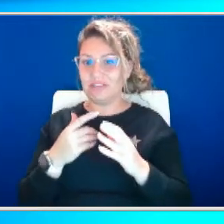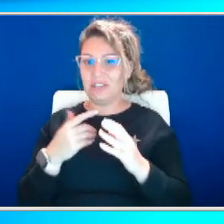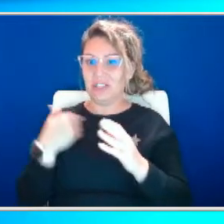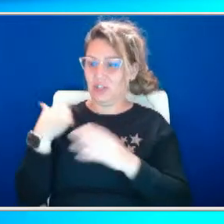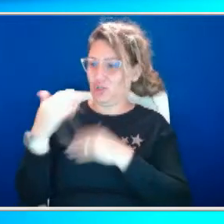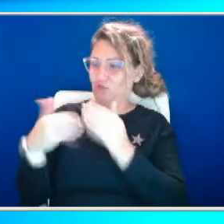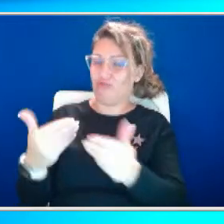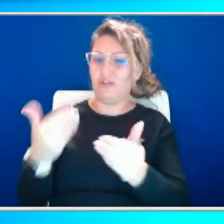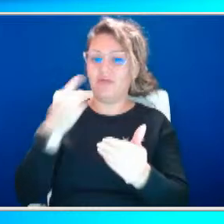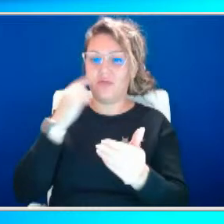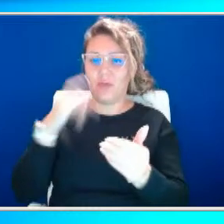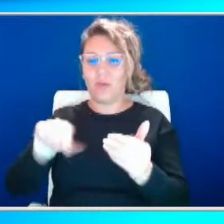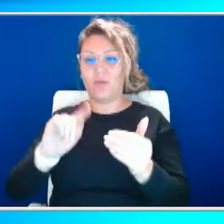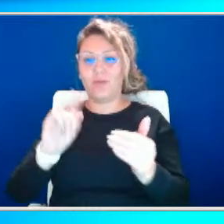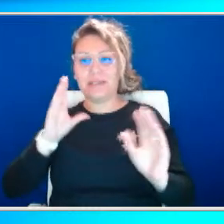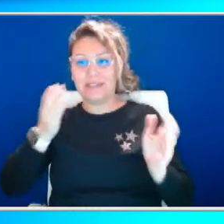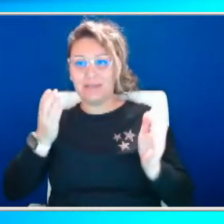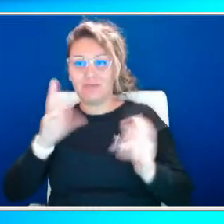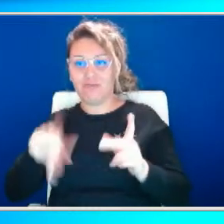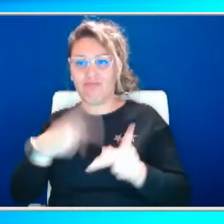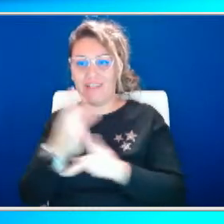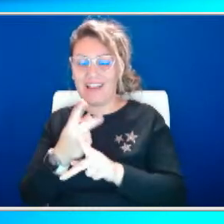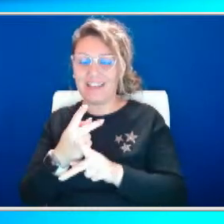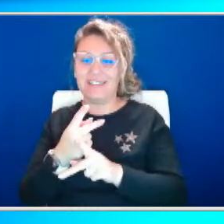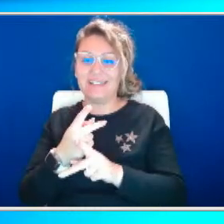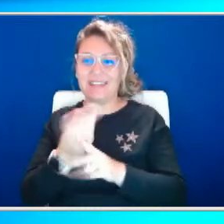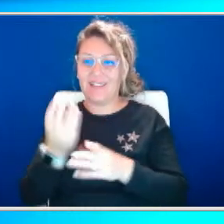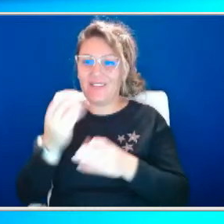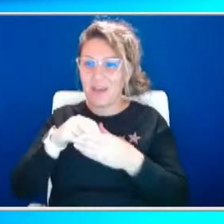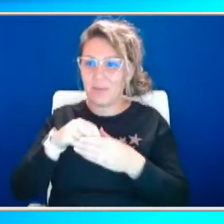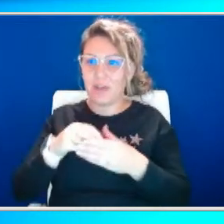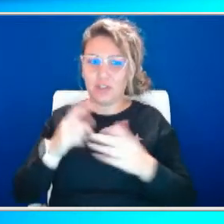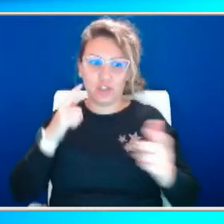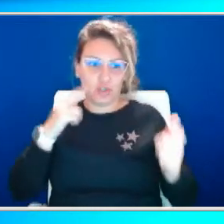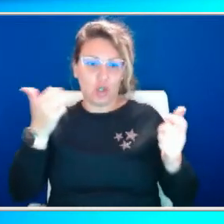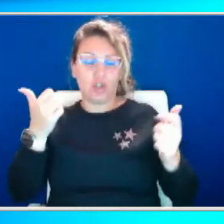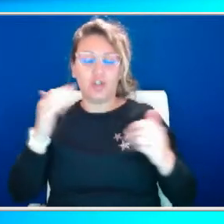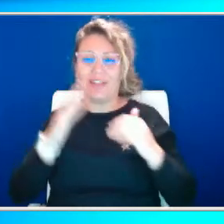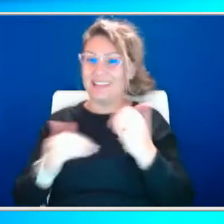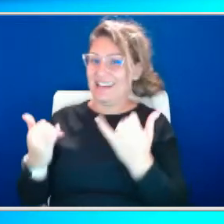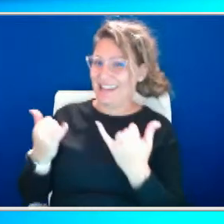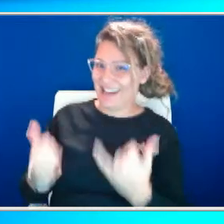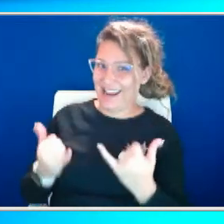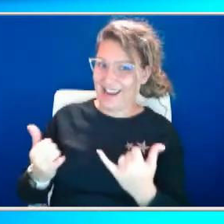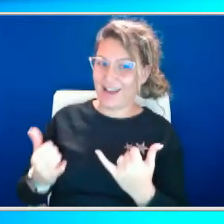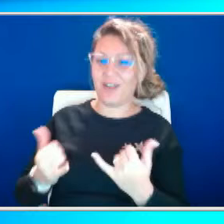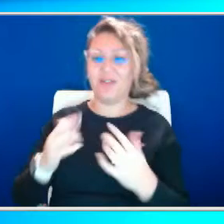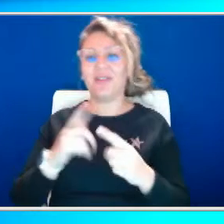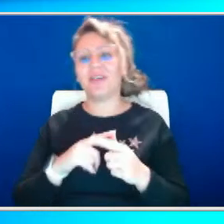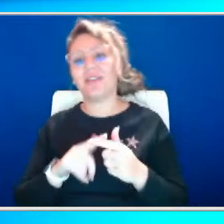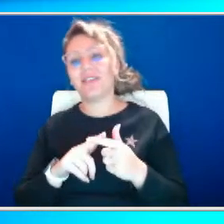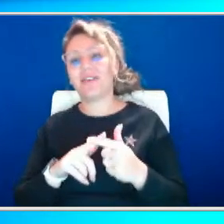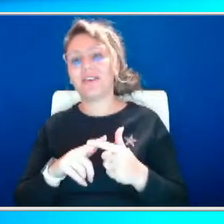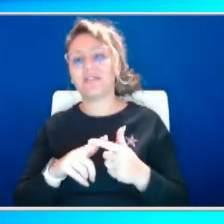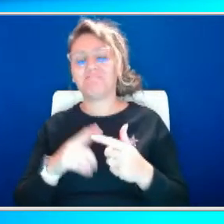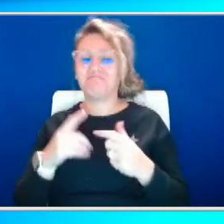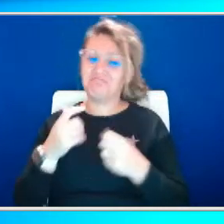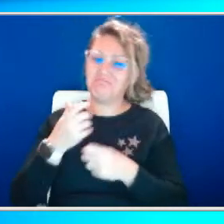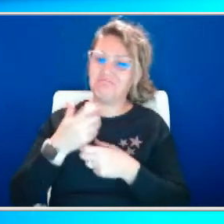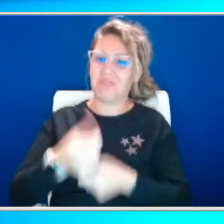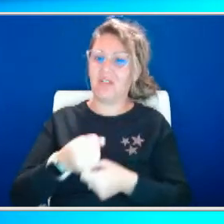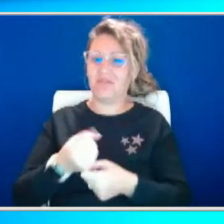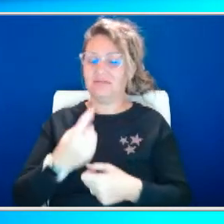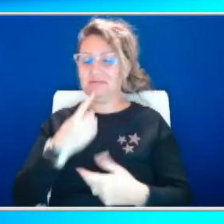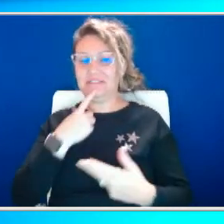types of implants were a lot larger than the footprint of the devices that we're putting in now, and I can kind of confidently say that, you know, the devices coming,